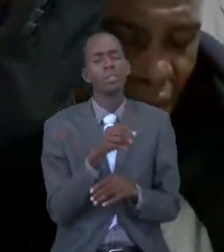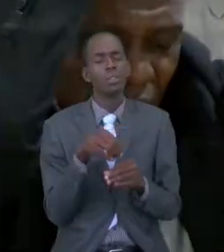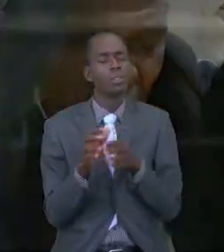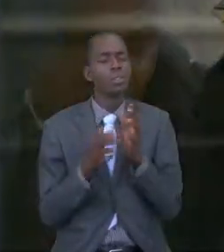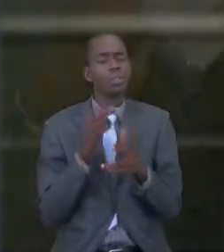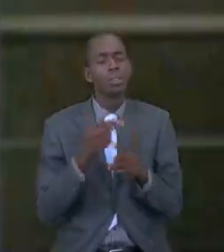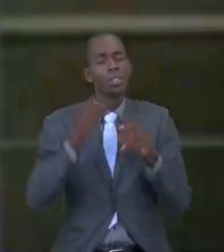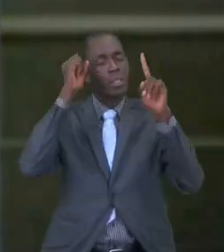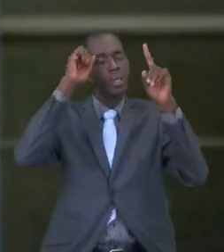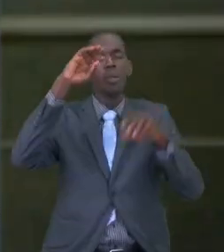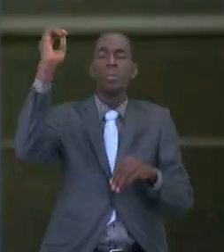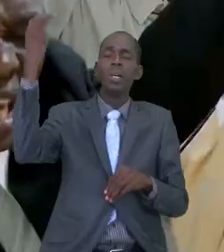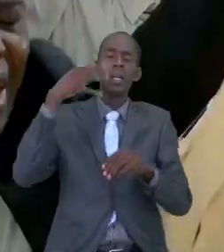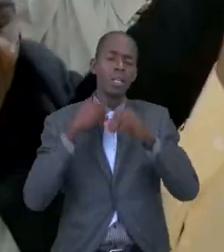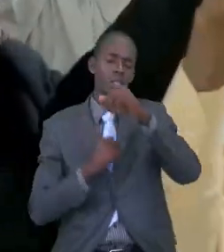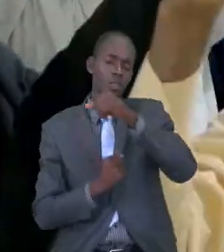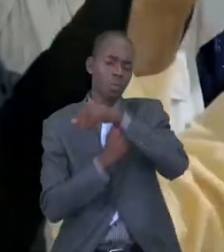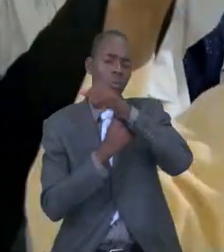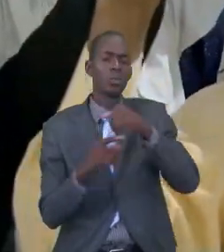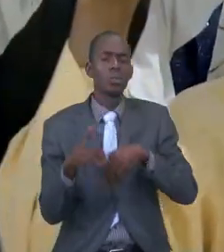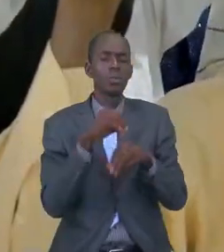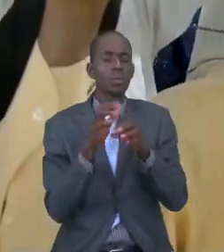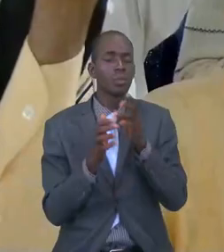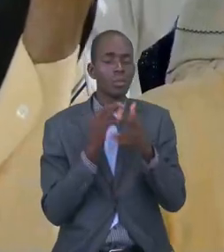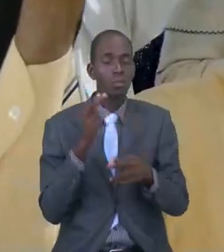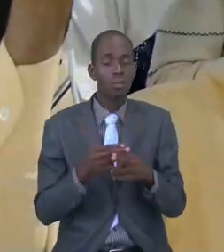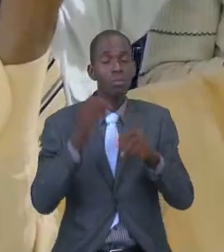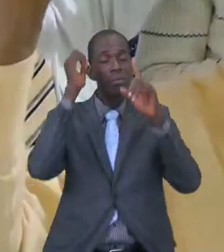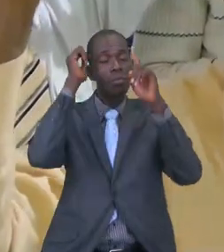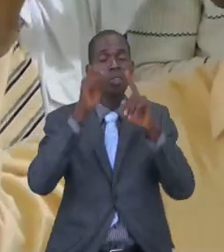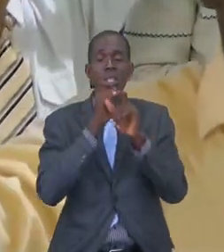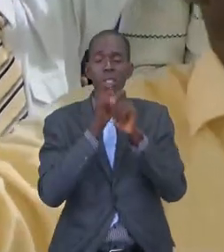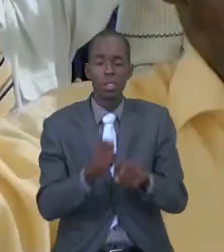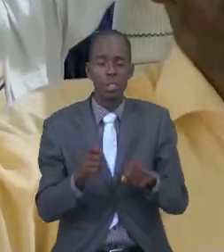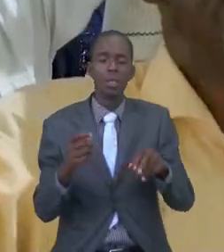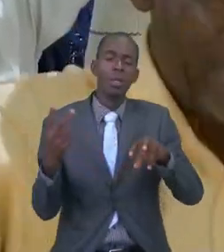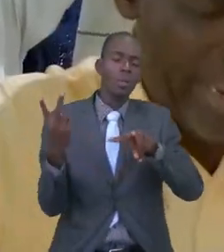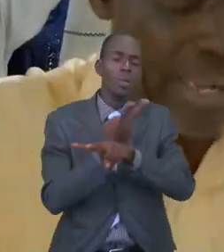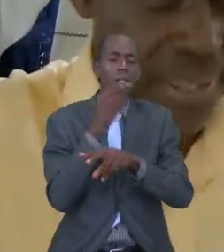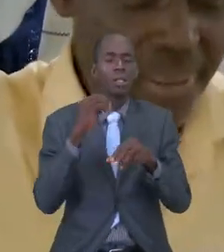grace support you. His gift multiply in your life.